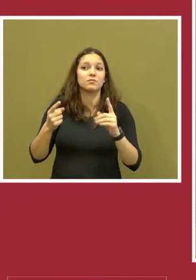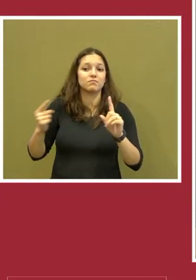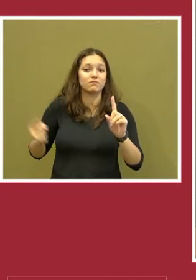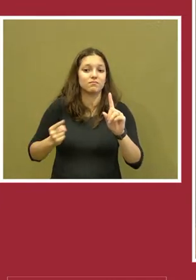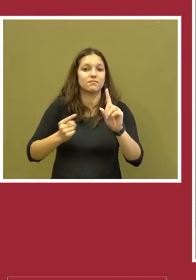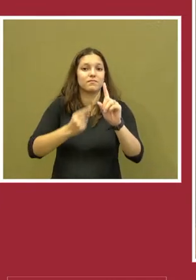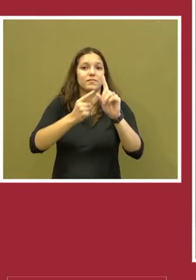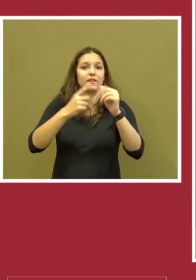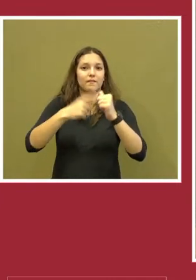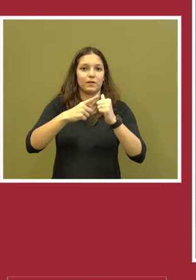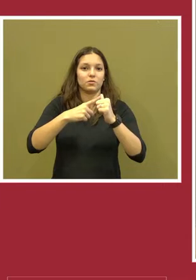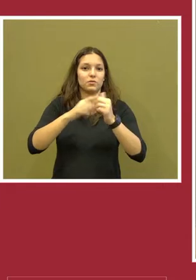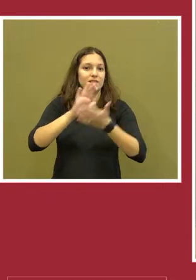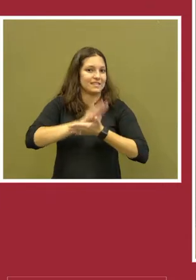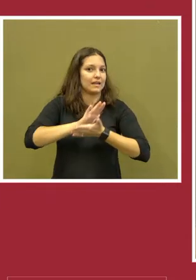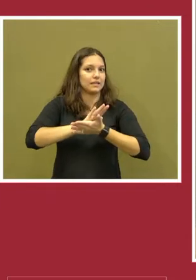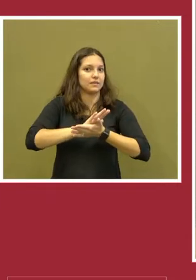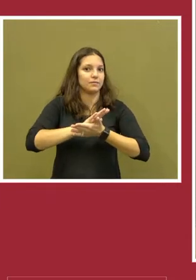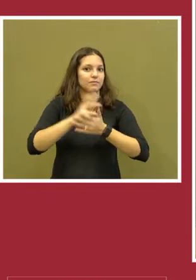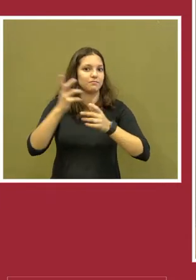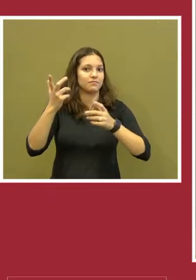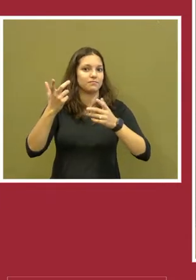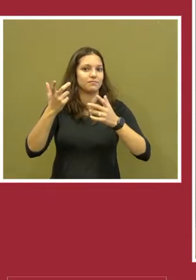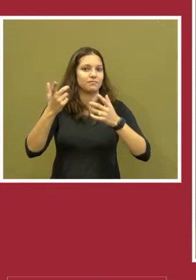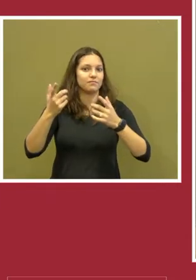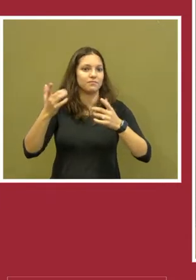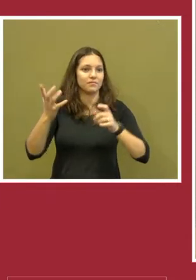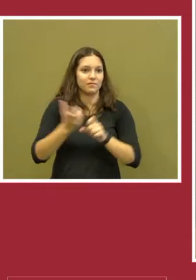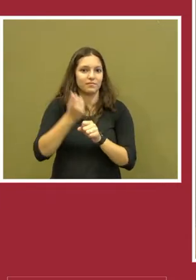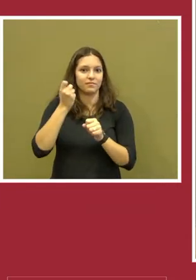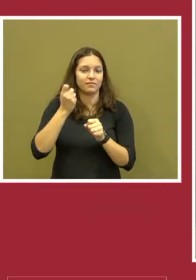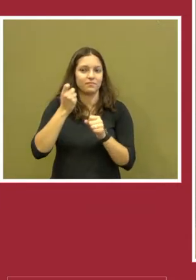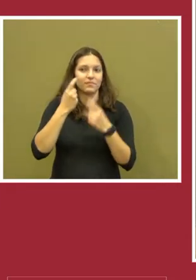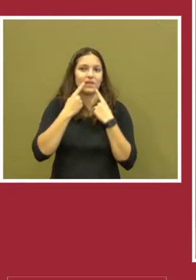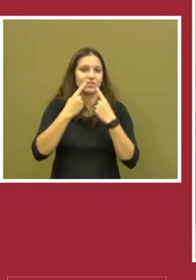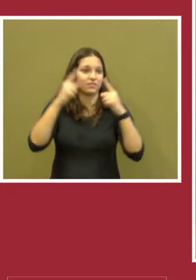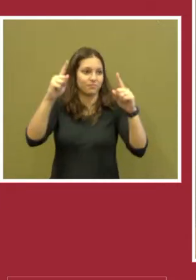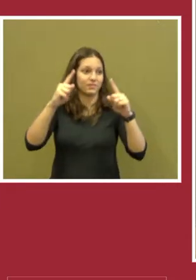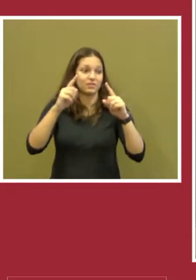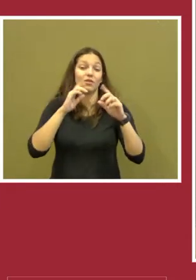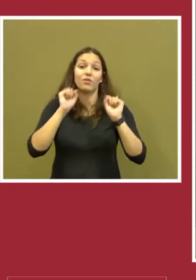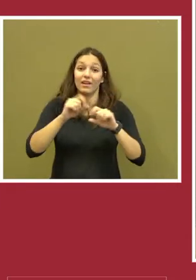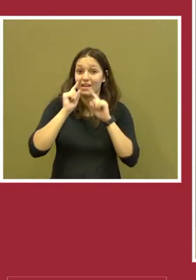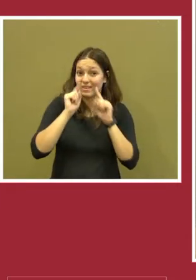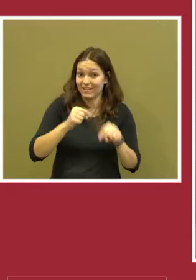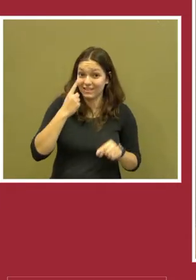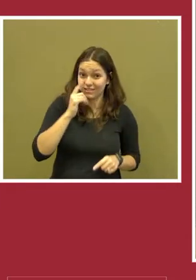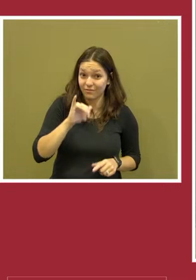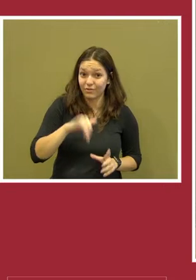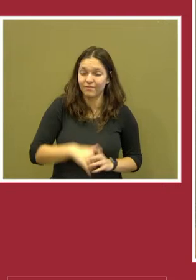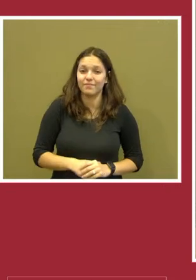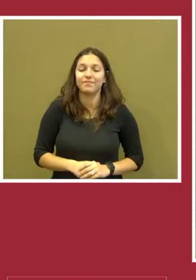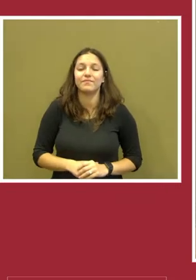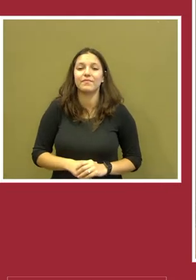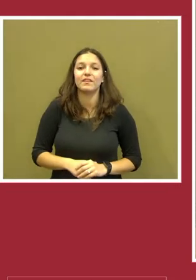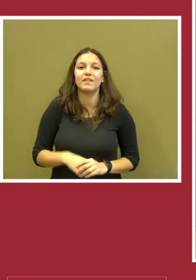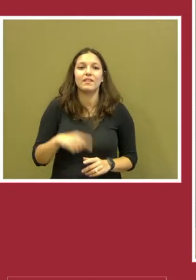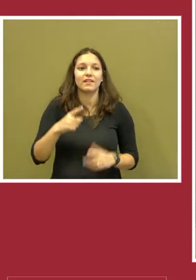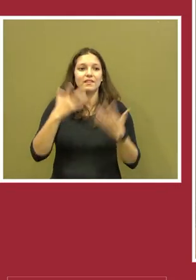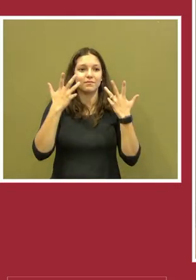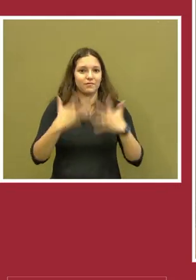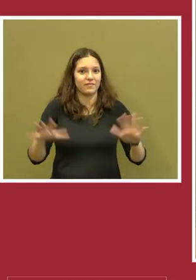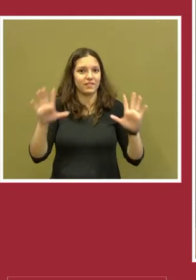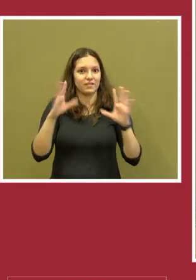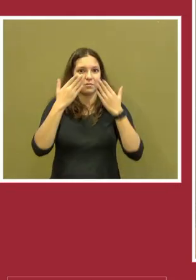very first one is academic achievement. So I can answer that question for you. with that said, that